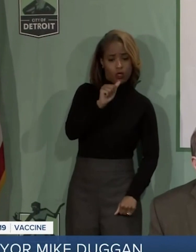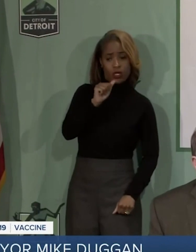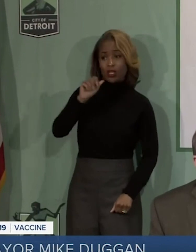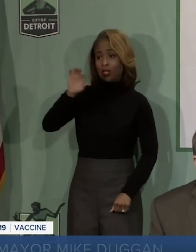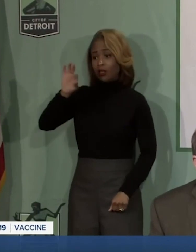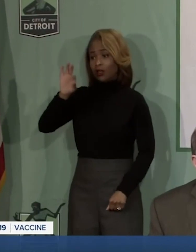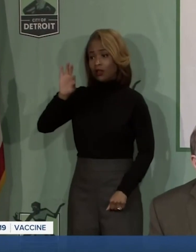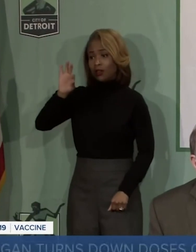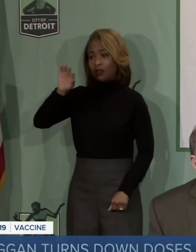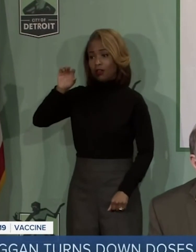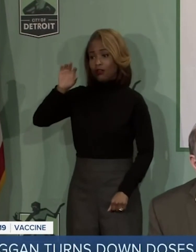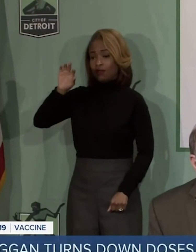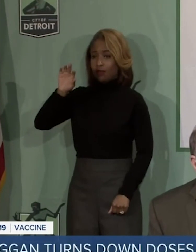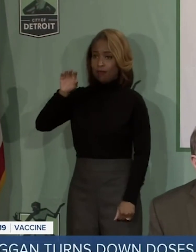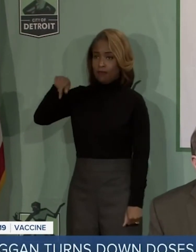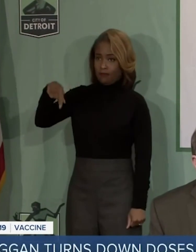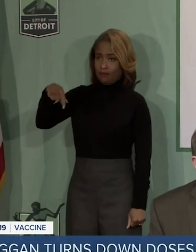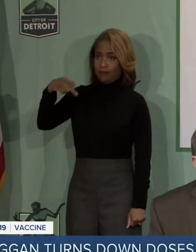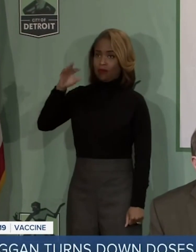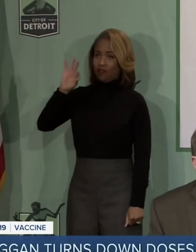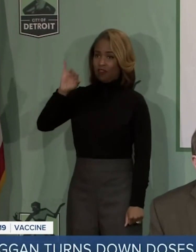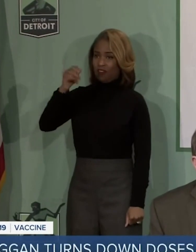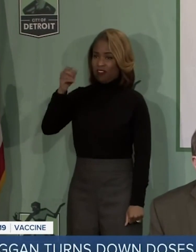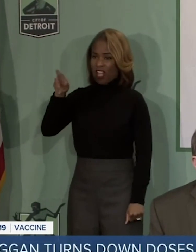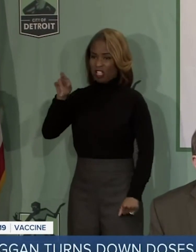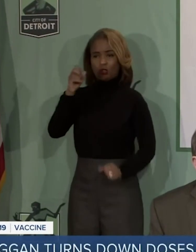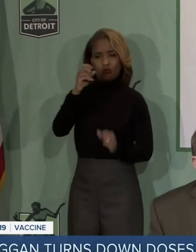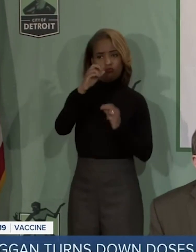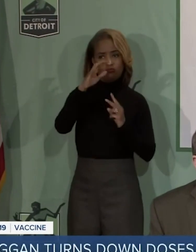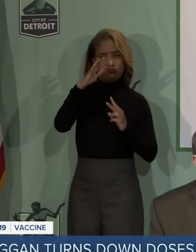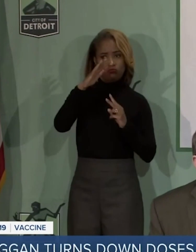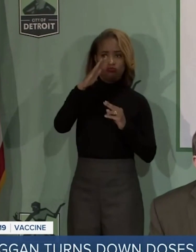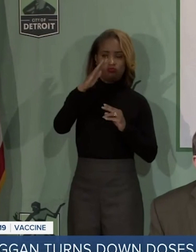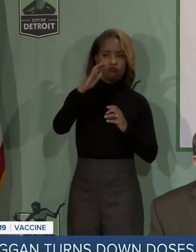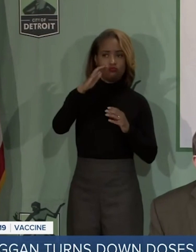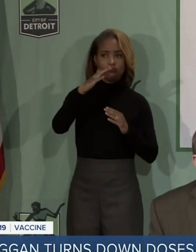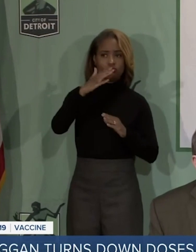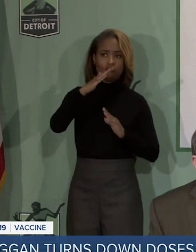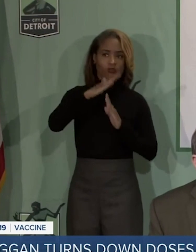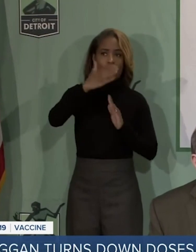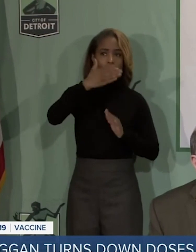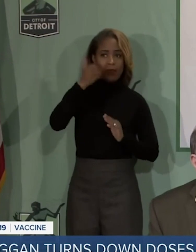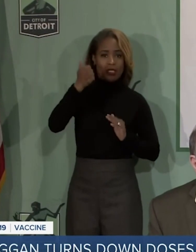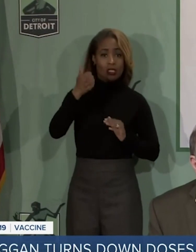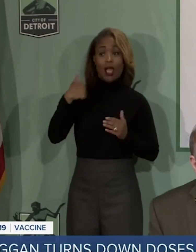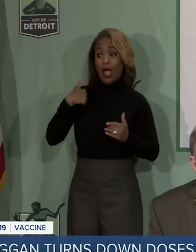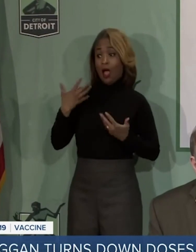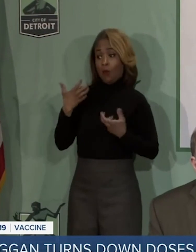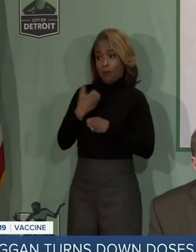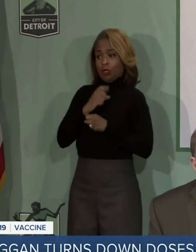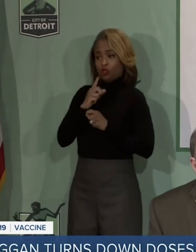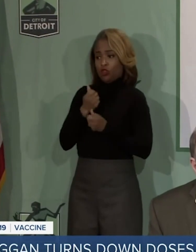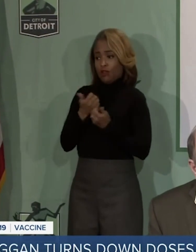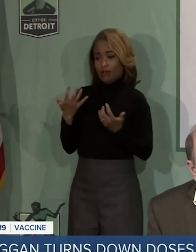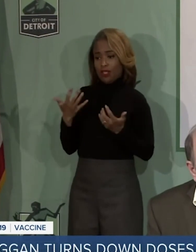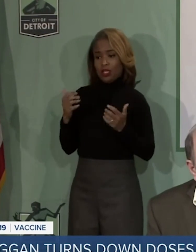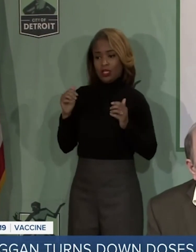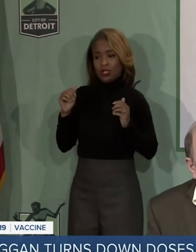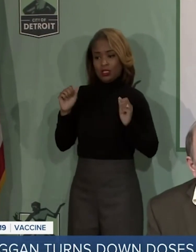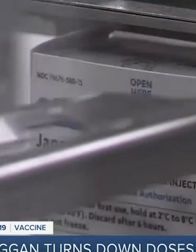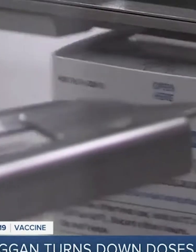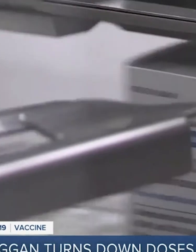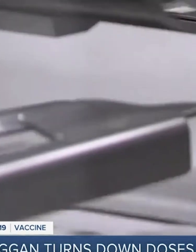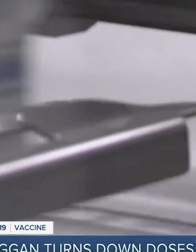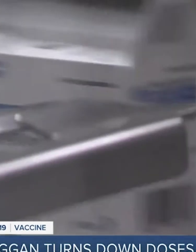and I am going to do everything I can to make sure the residents of the city of Detroit get the best. Mayor Duggan has since clarified